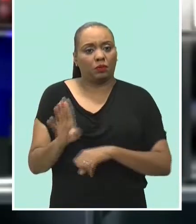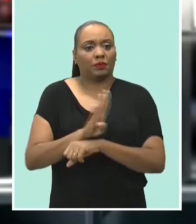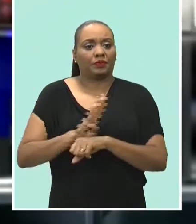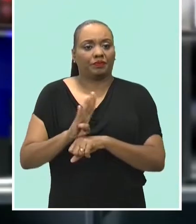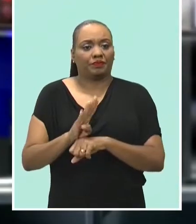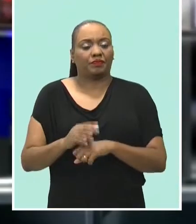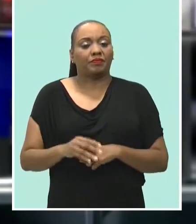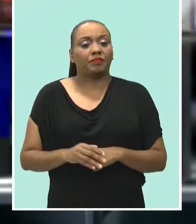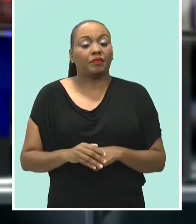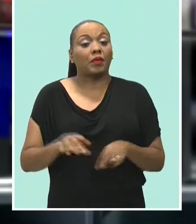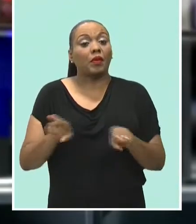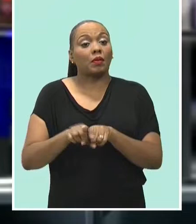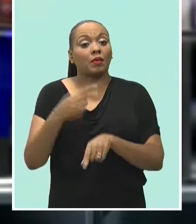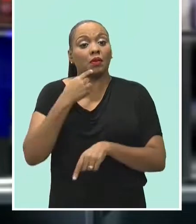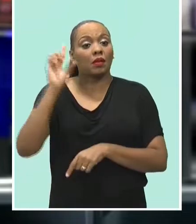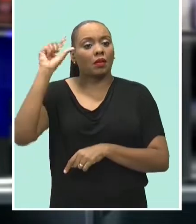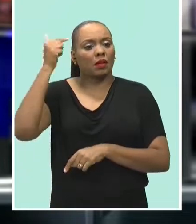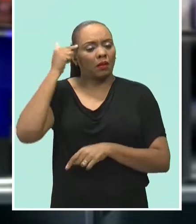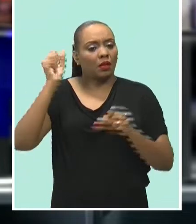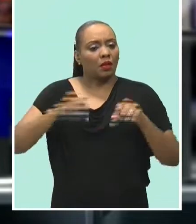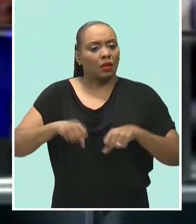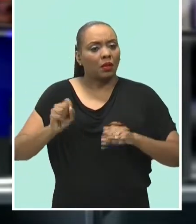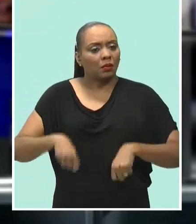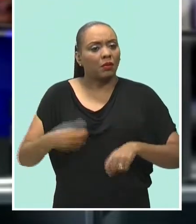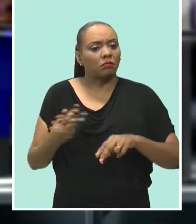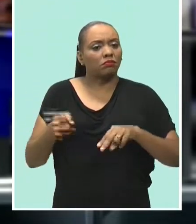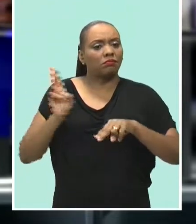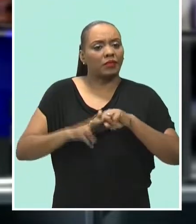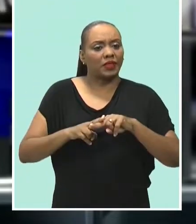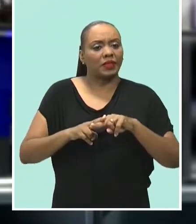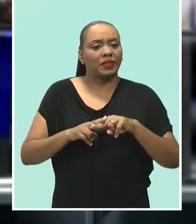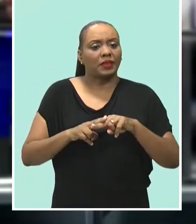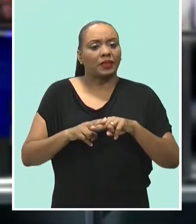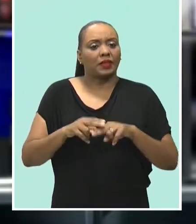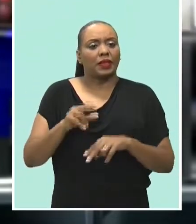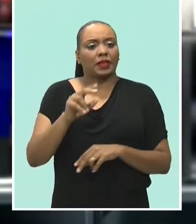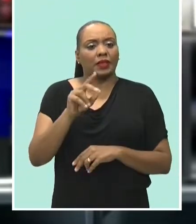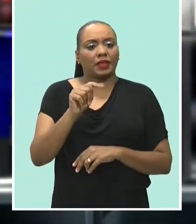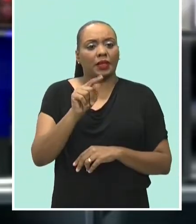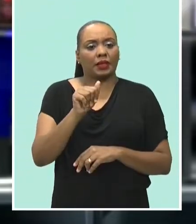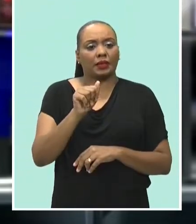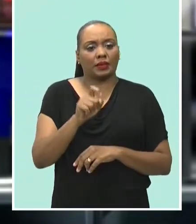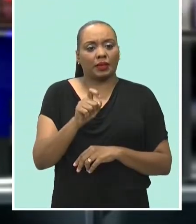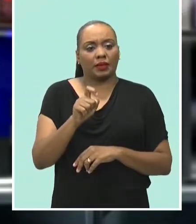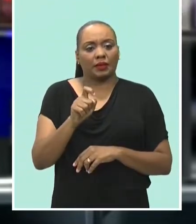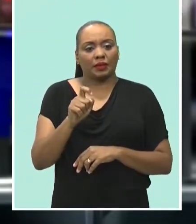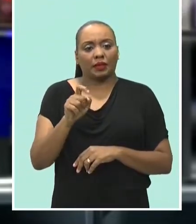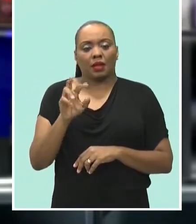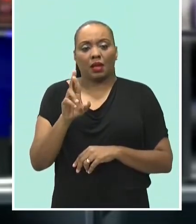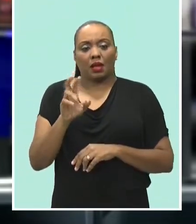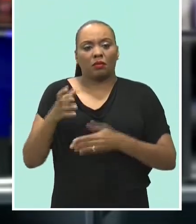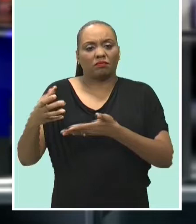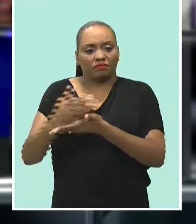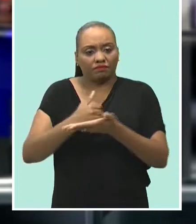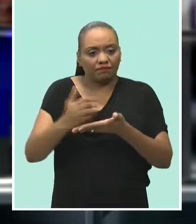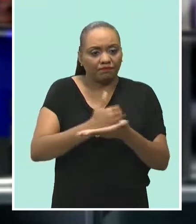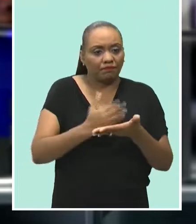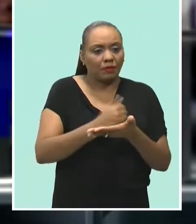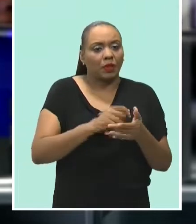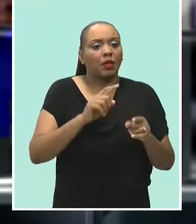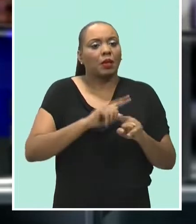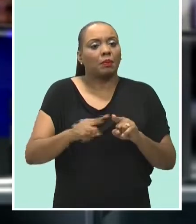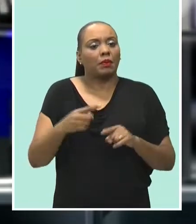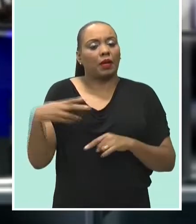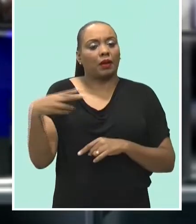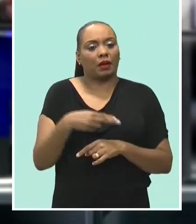Mr. Haynes adds that government was also able to record an increase in indirect tax revenues while cutting its expenditure by 9%.